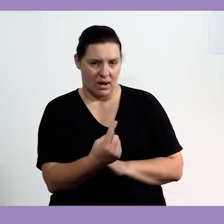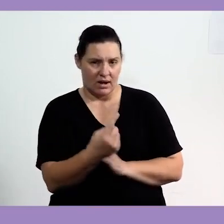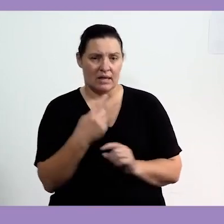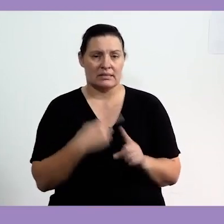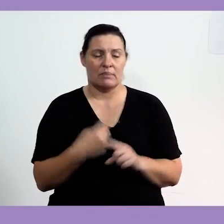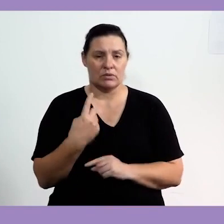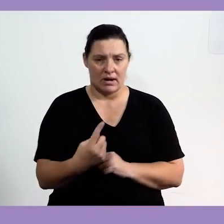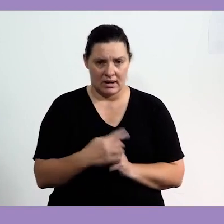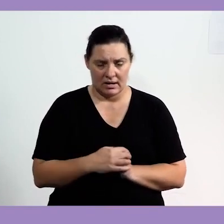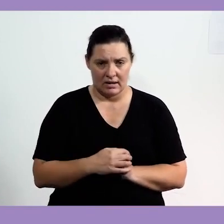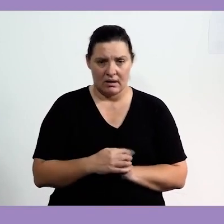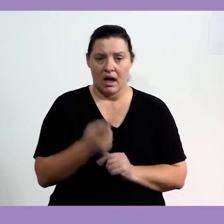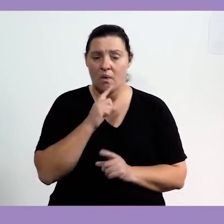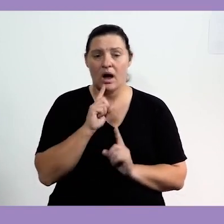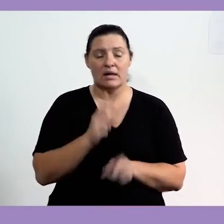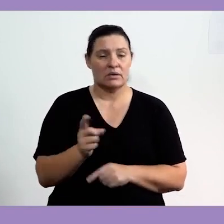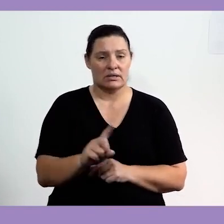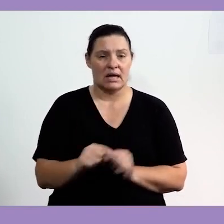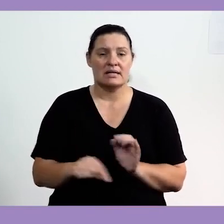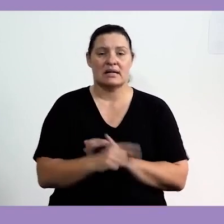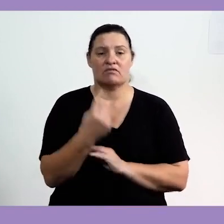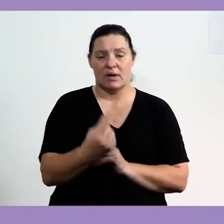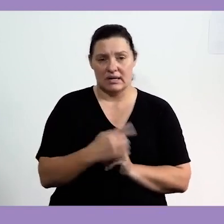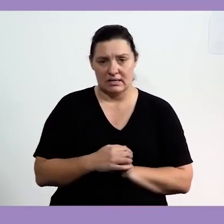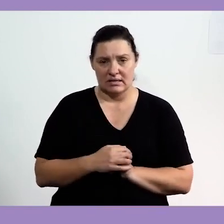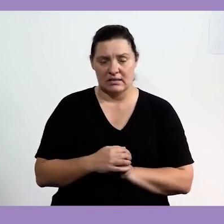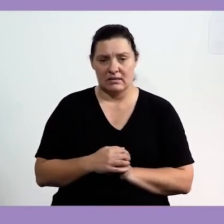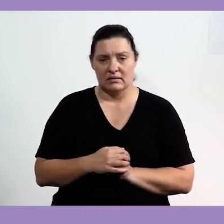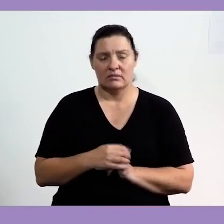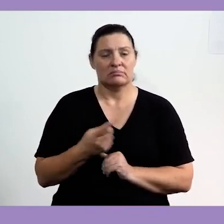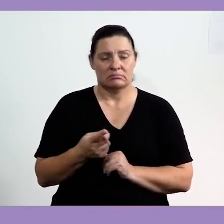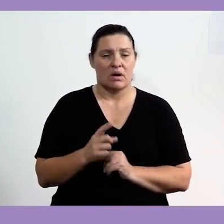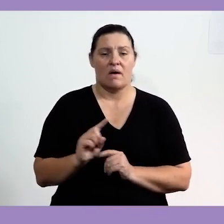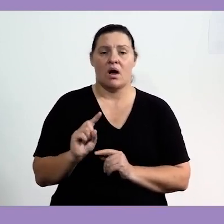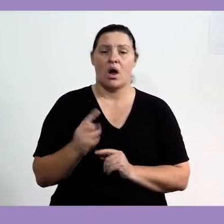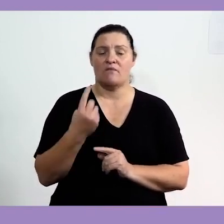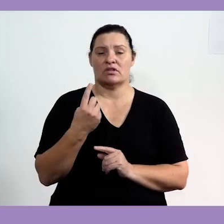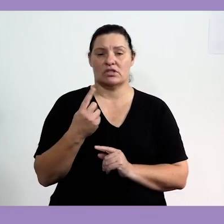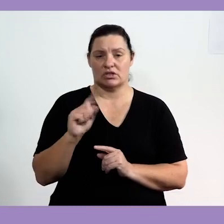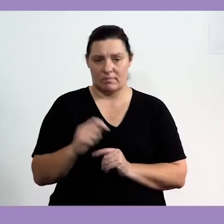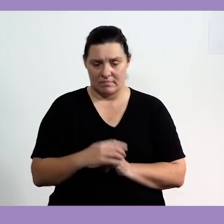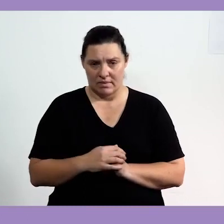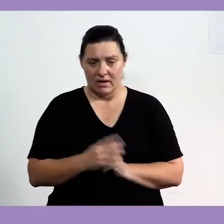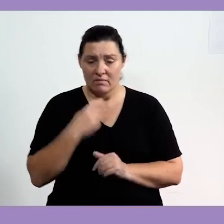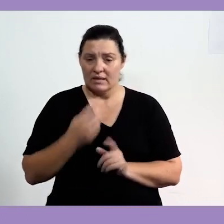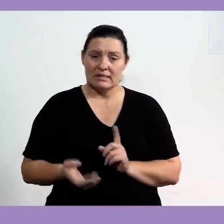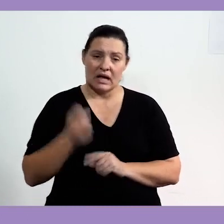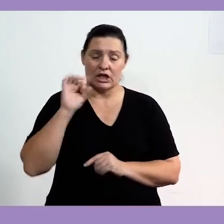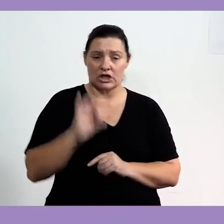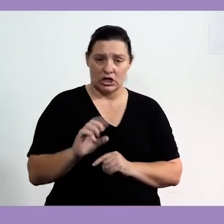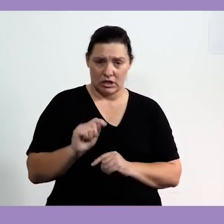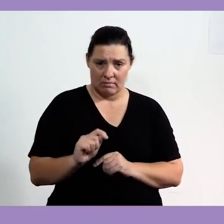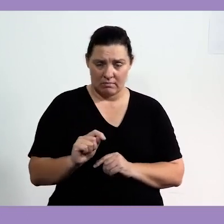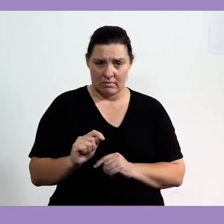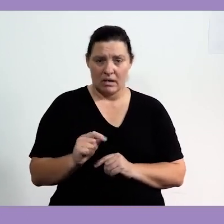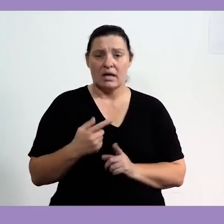will be negative 1 multiplied by 1, our answer there is a negative 1, which is our first term. If I take